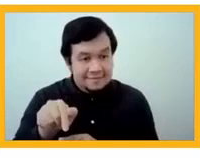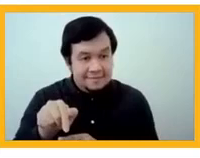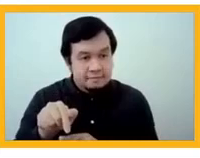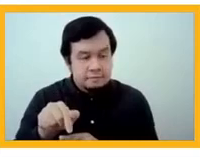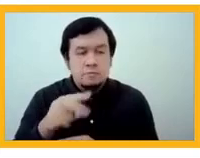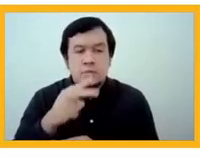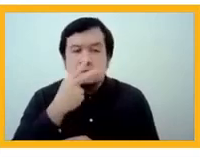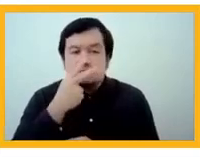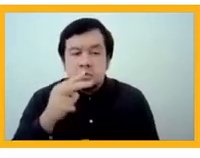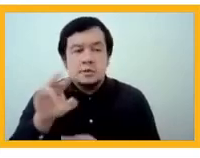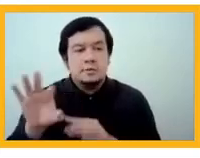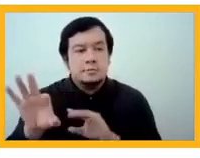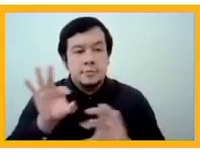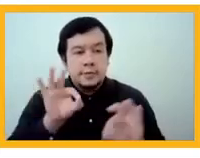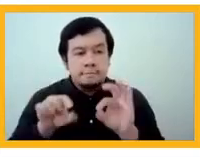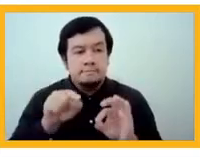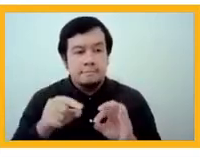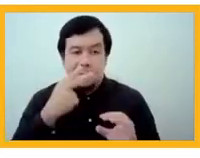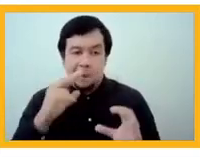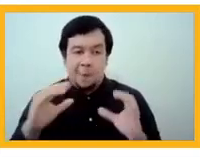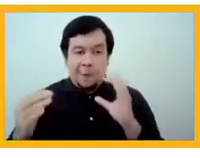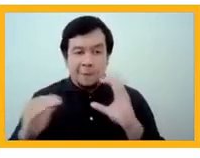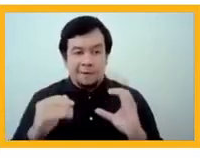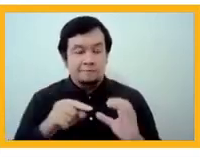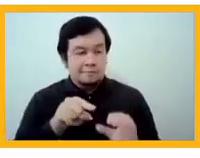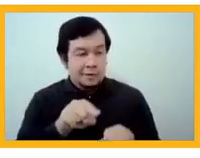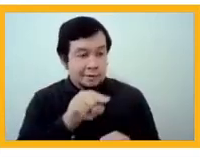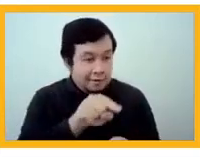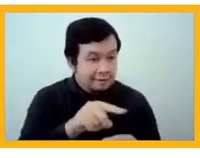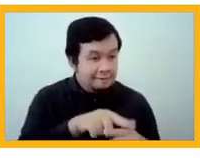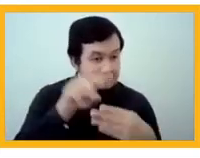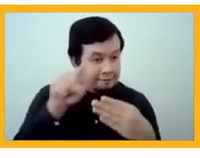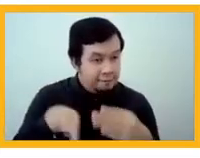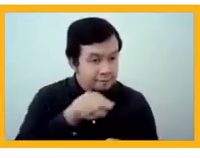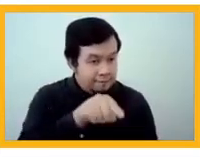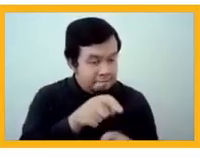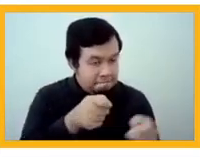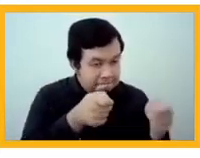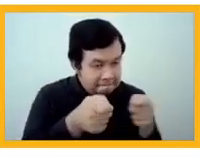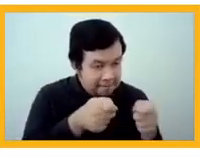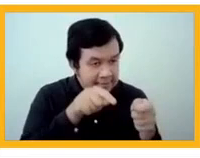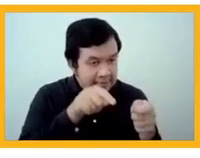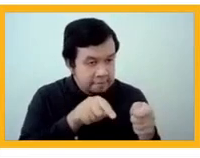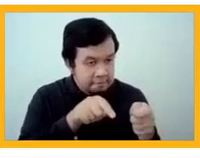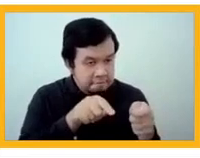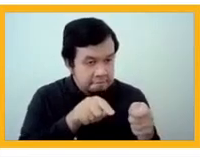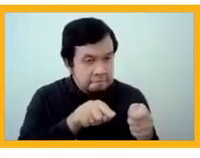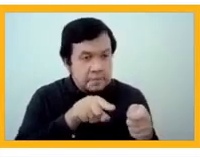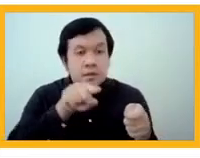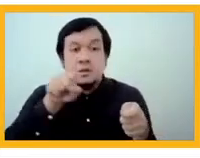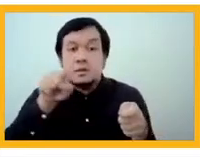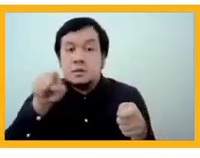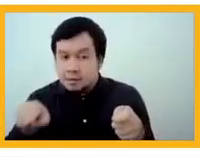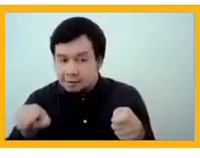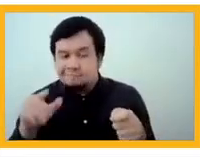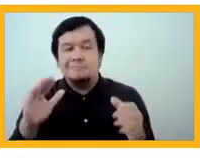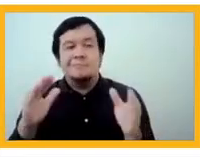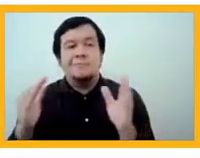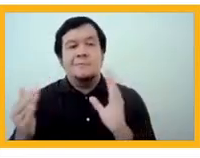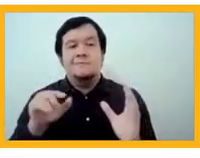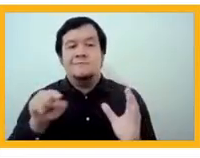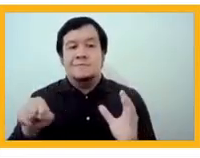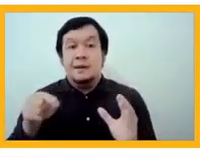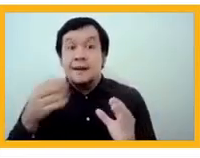control are comparable, but at the within 5 months of the program, you see that there's more than a doubling of the math gains and more than a